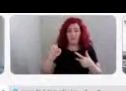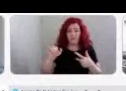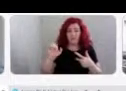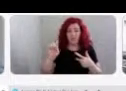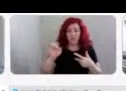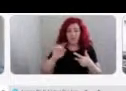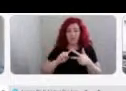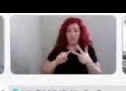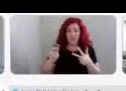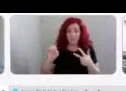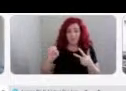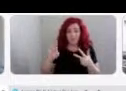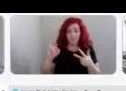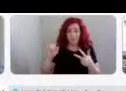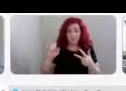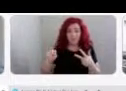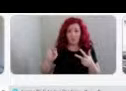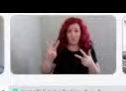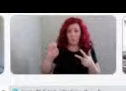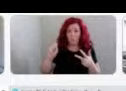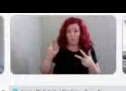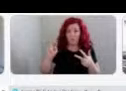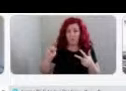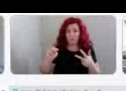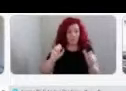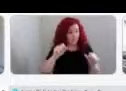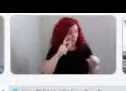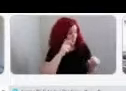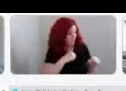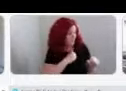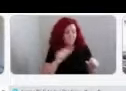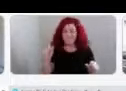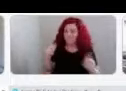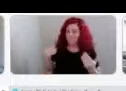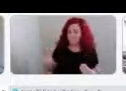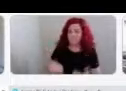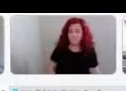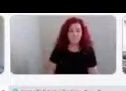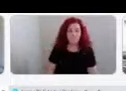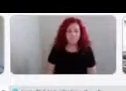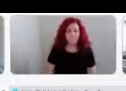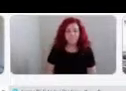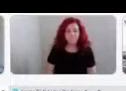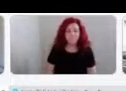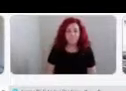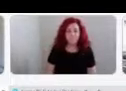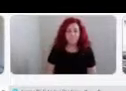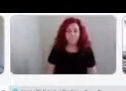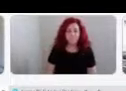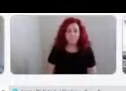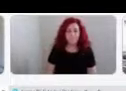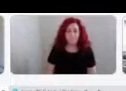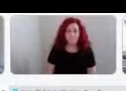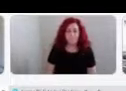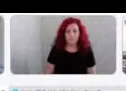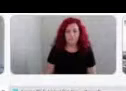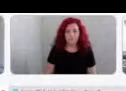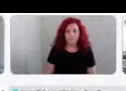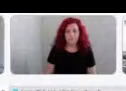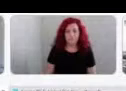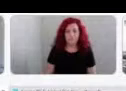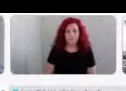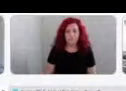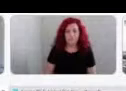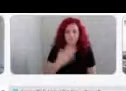aubry can you hear us i can hear you can you hear me yes please thank you um i know it's been a long